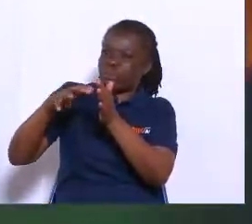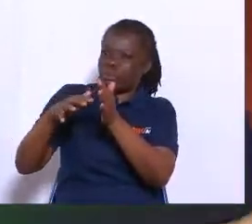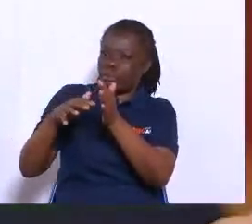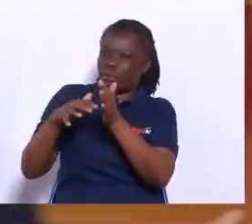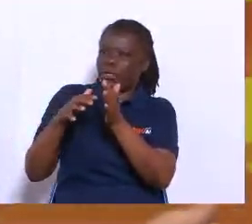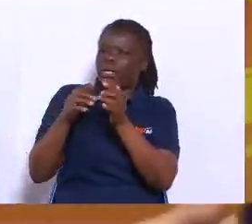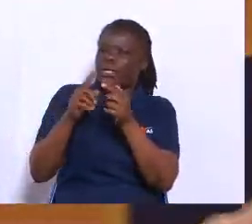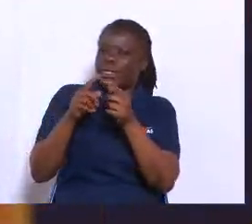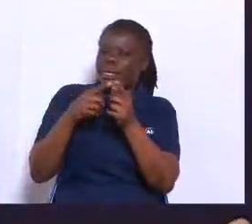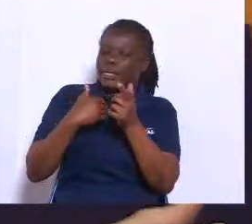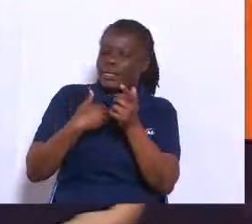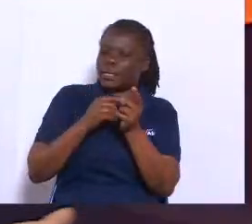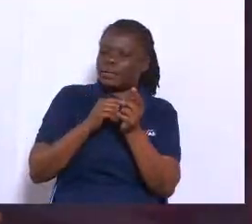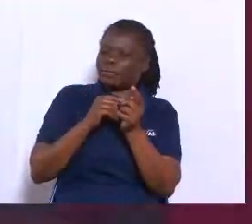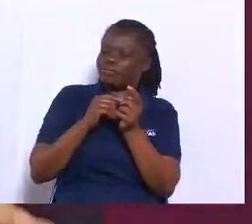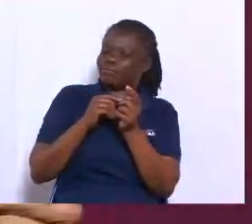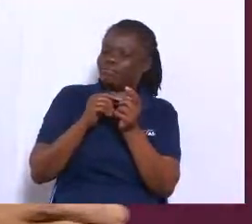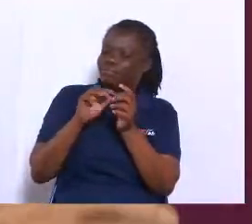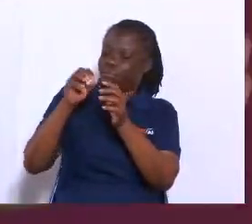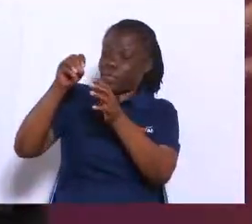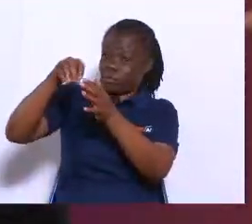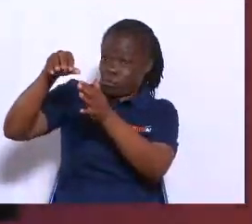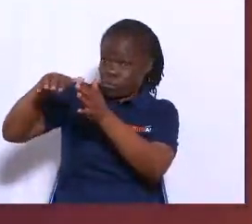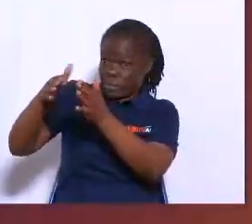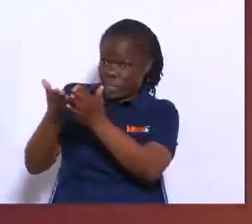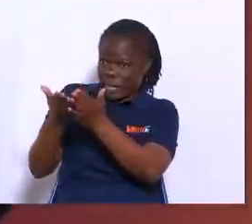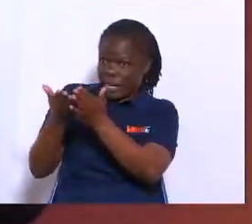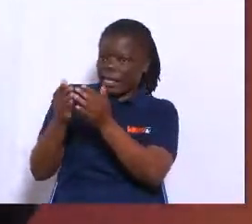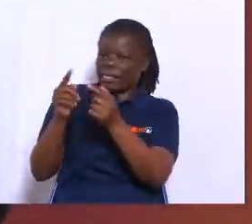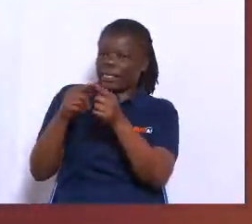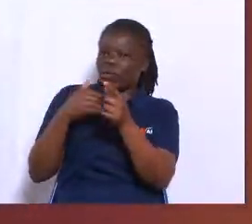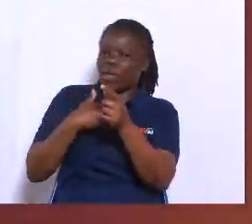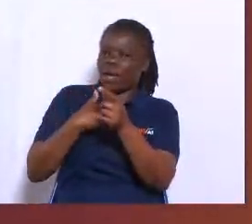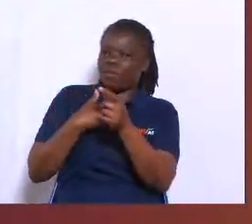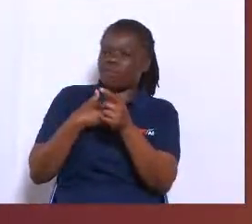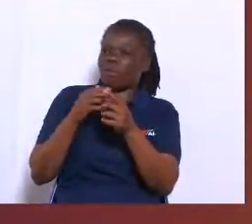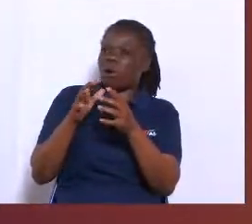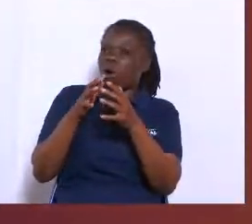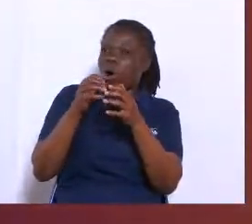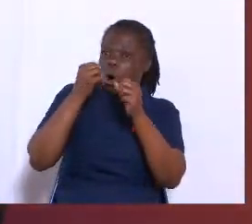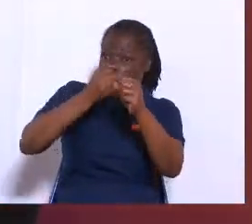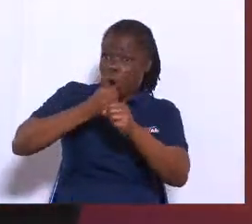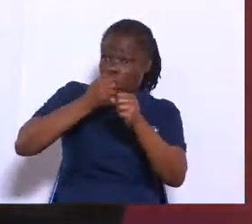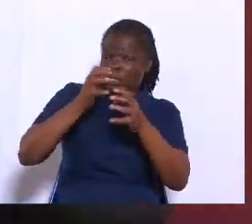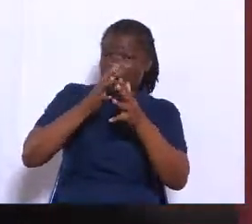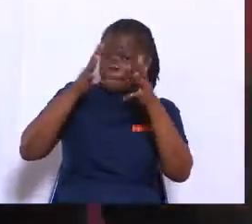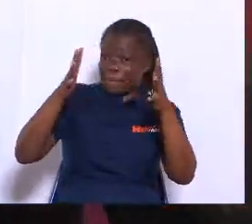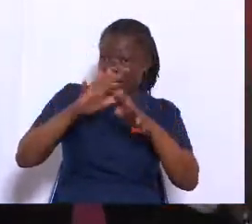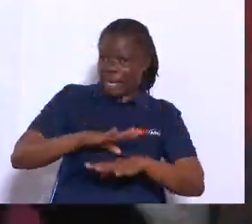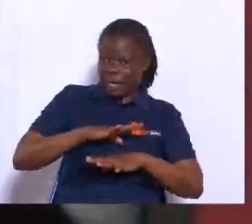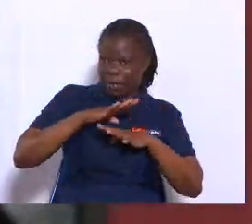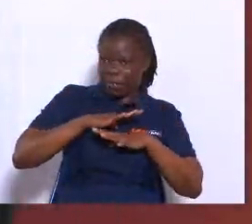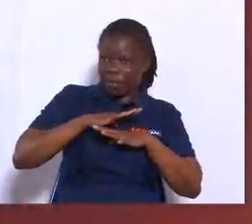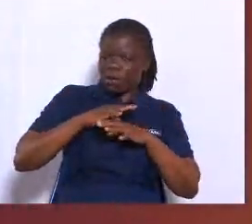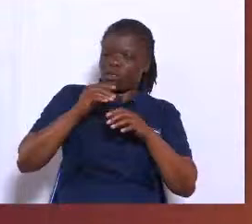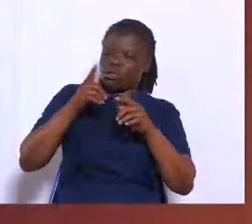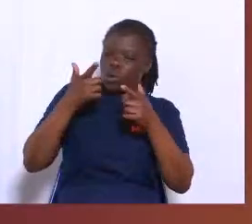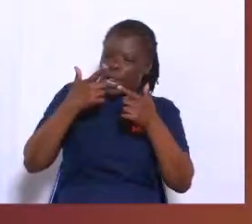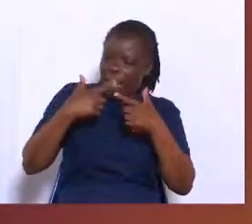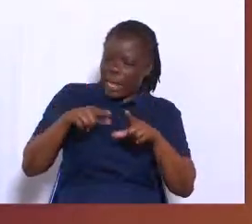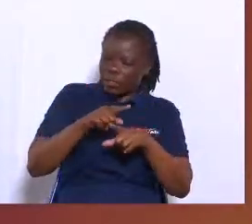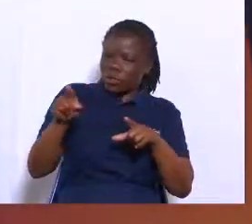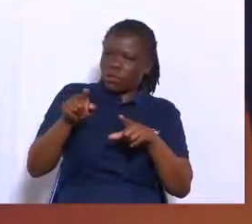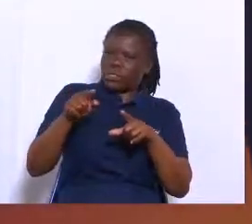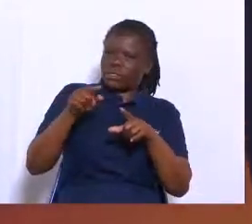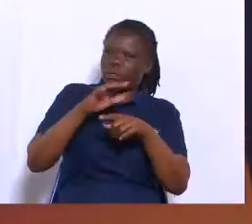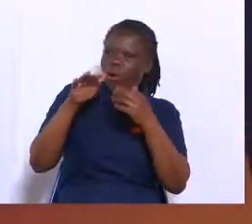Then they come a little further, and there are holes big enough to let the medium oranges through, but